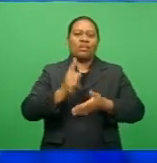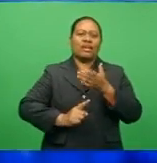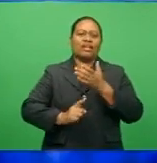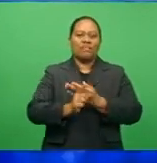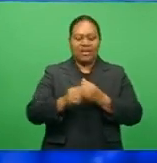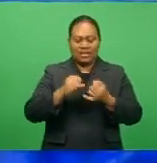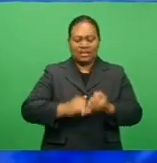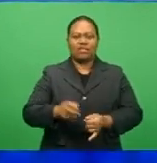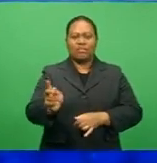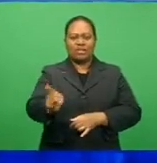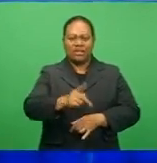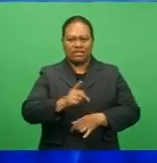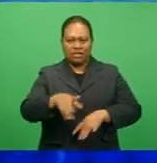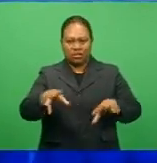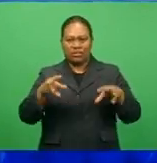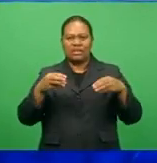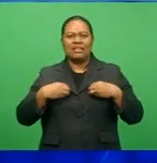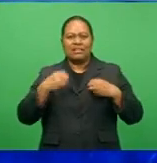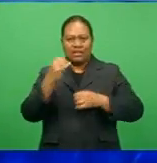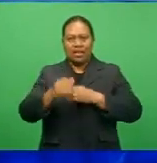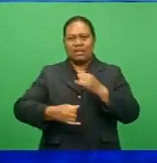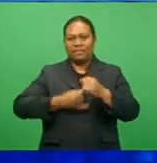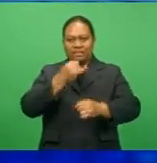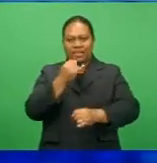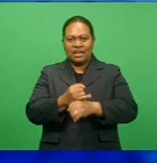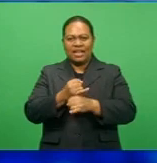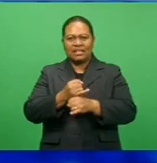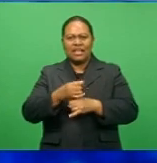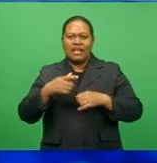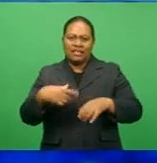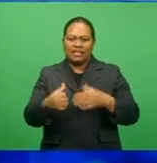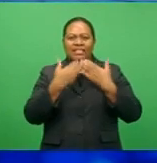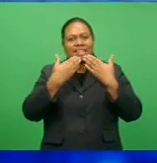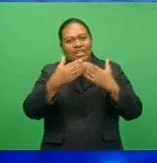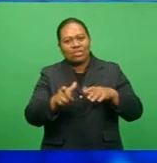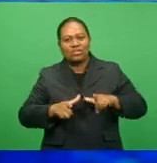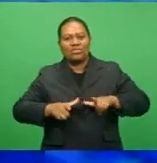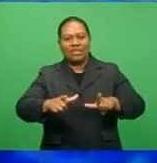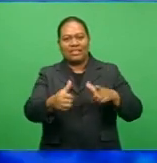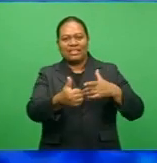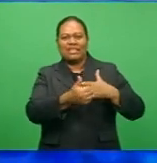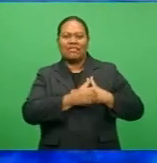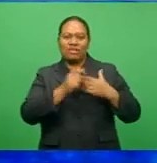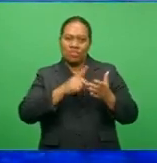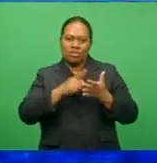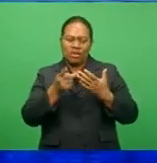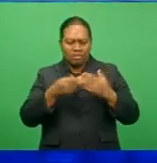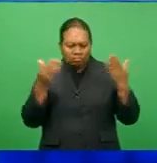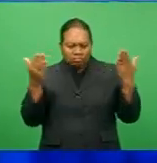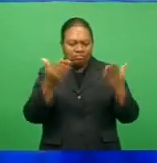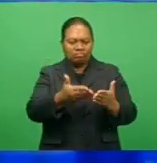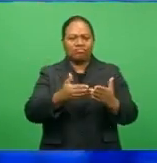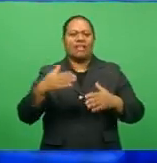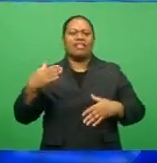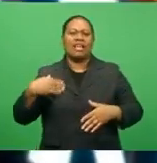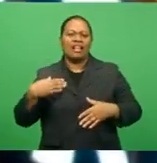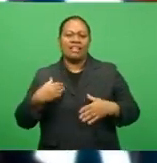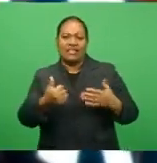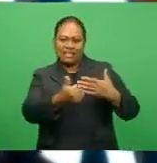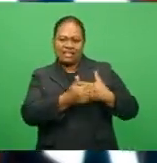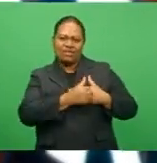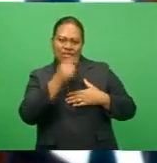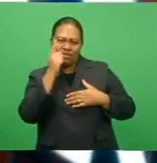from Airports Council International, thanks to the Travel Safe program, which prioritizes the health and safety of passengers.